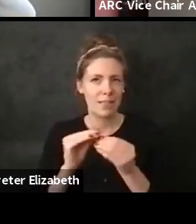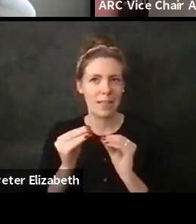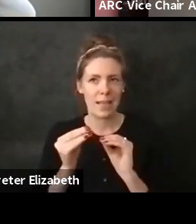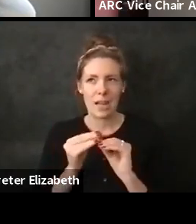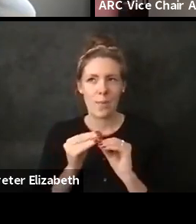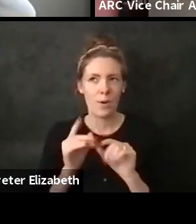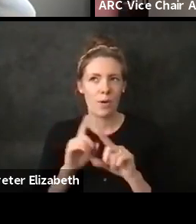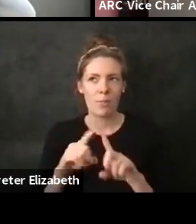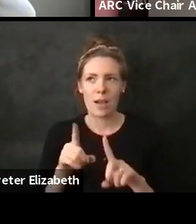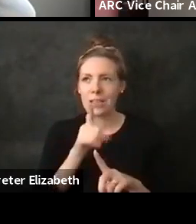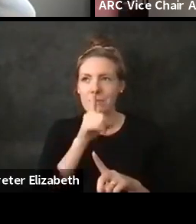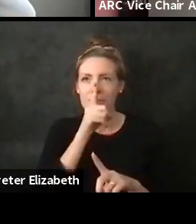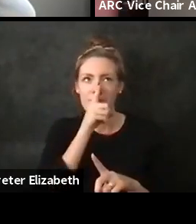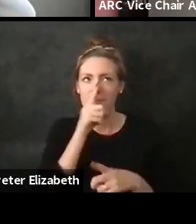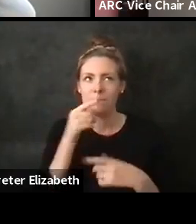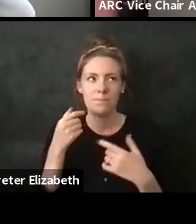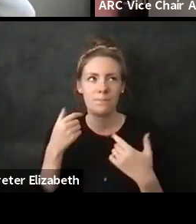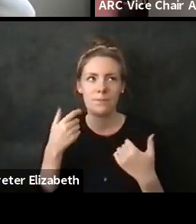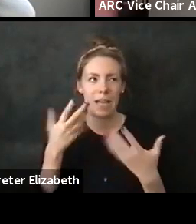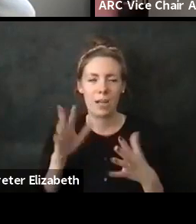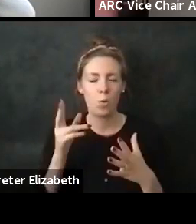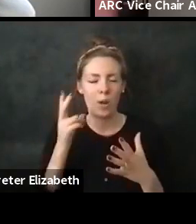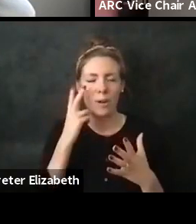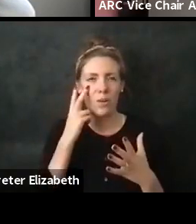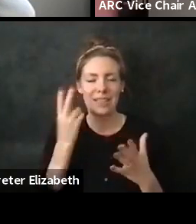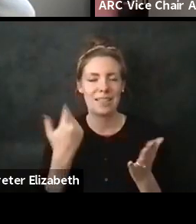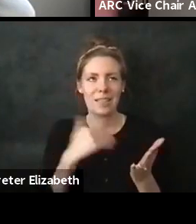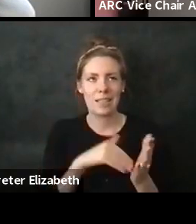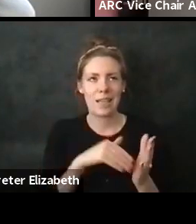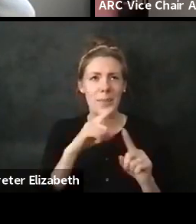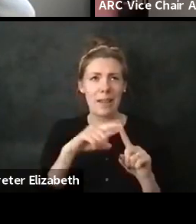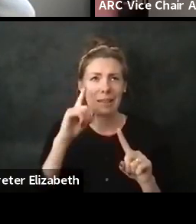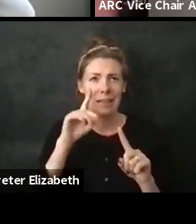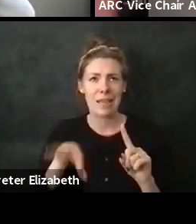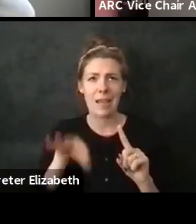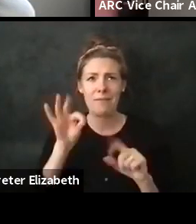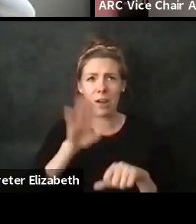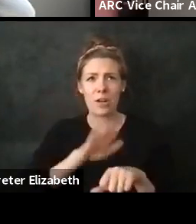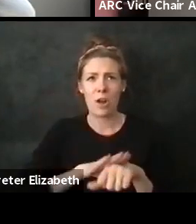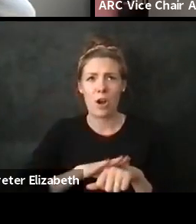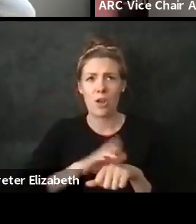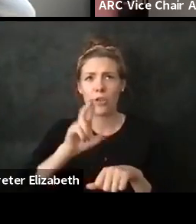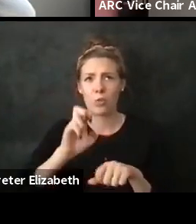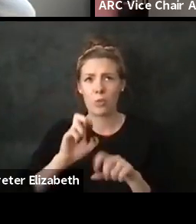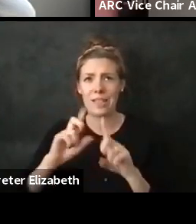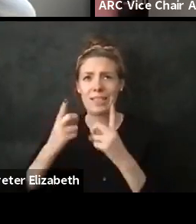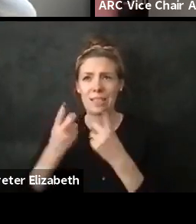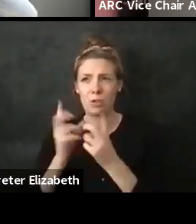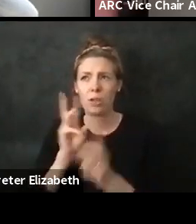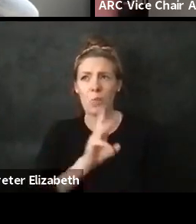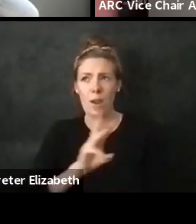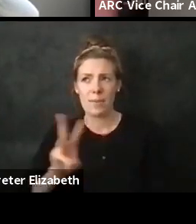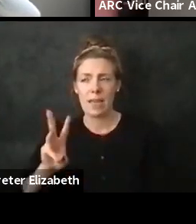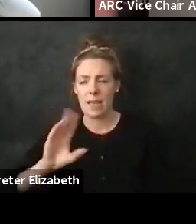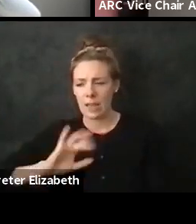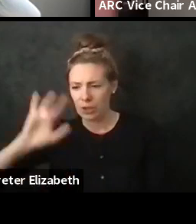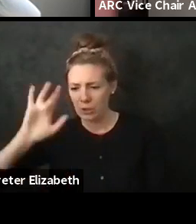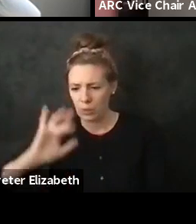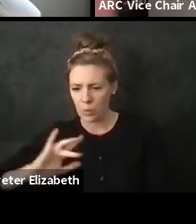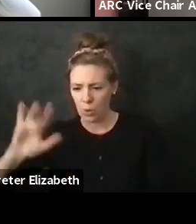I don't want to state it without having it in front of me, but I think I found it on the redistricting website. I scrolled through maybe